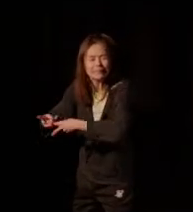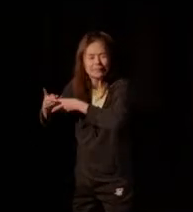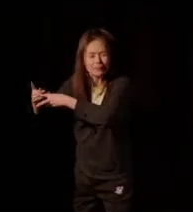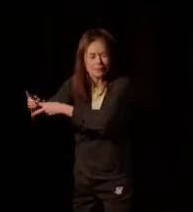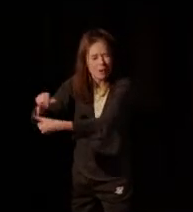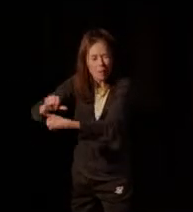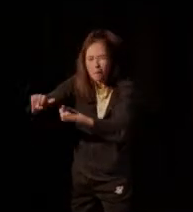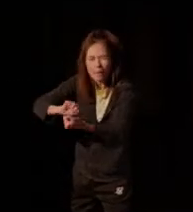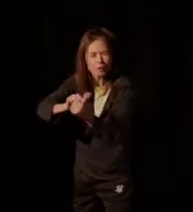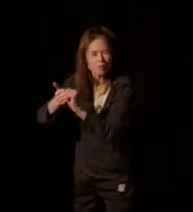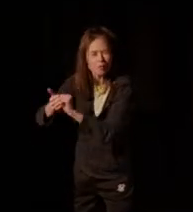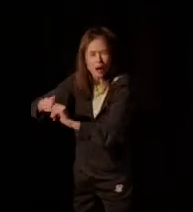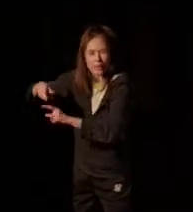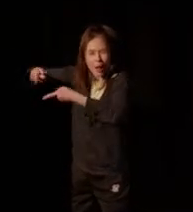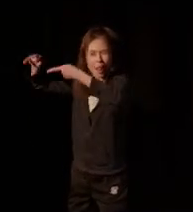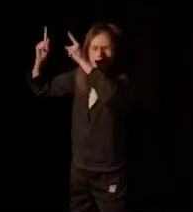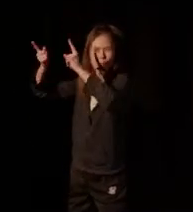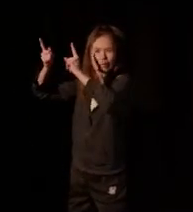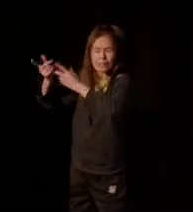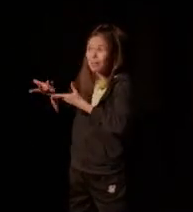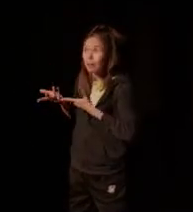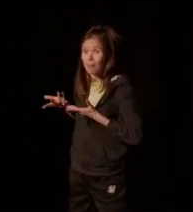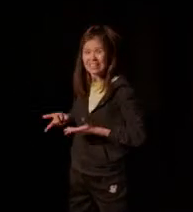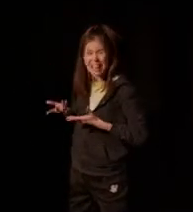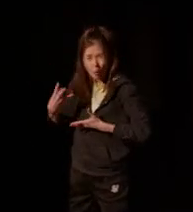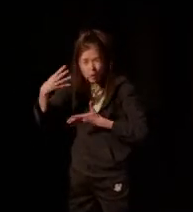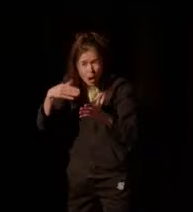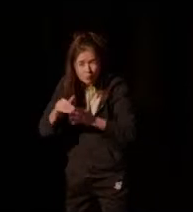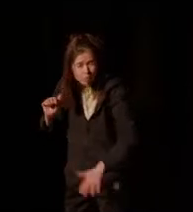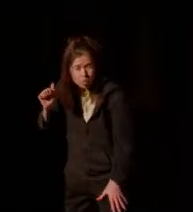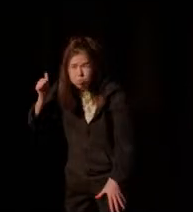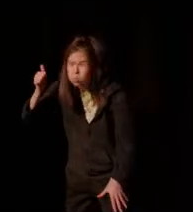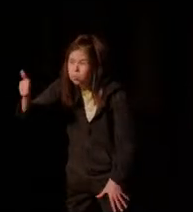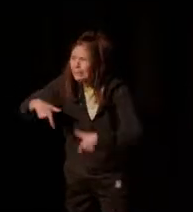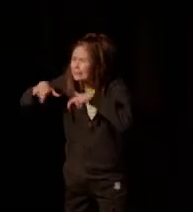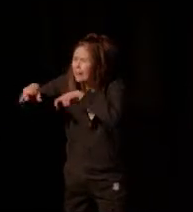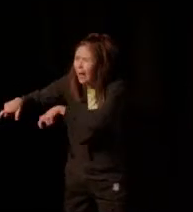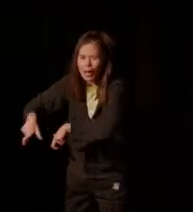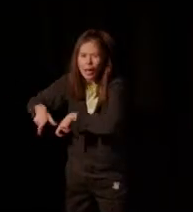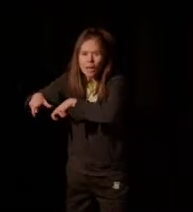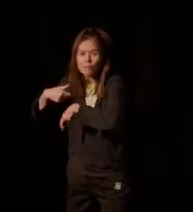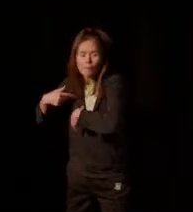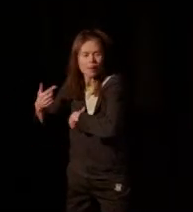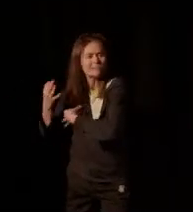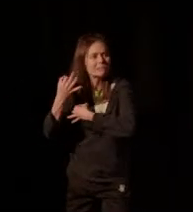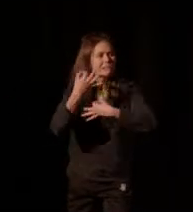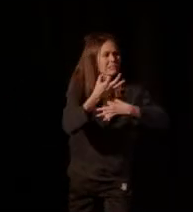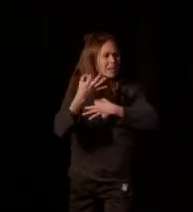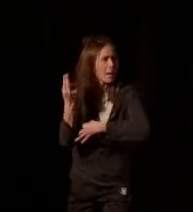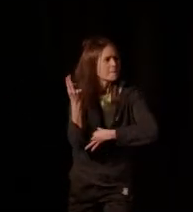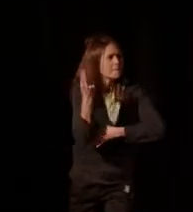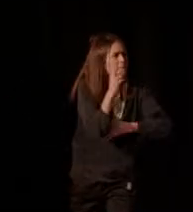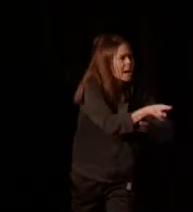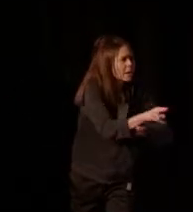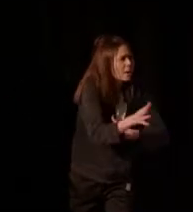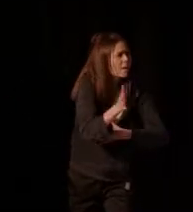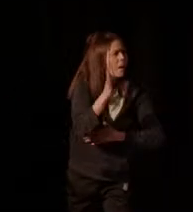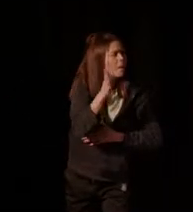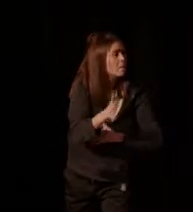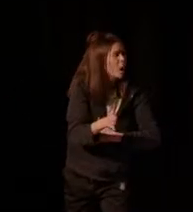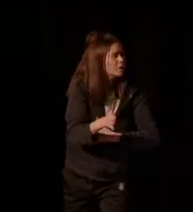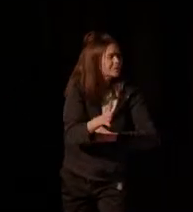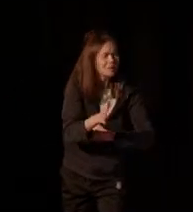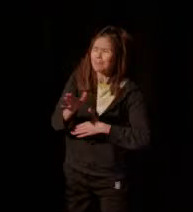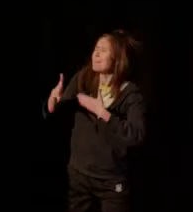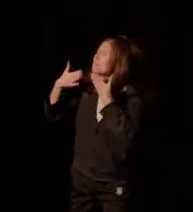that contains many days, I gather one I thank you with many hundreds more that came before it. Well, hold your thanks a while and just give them when